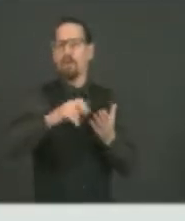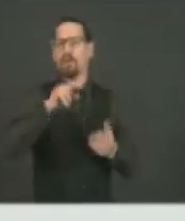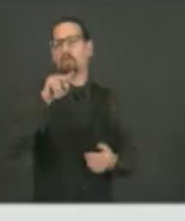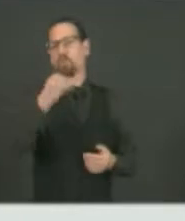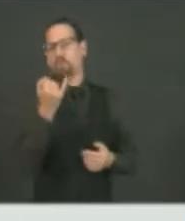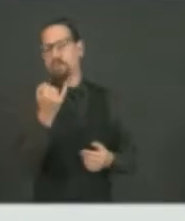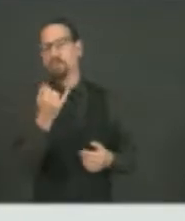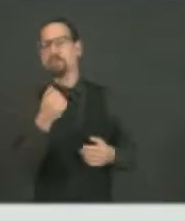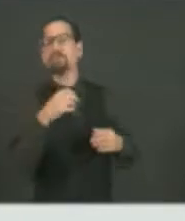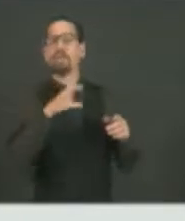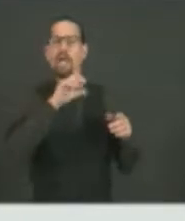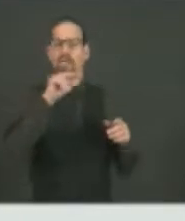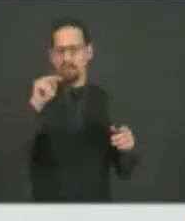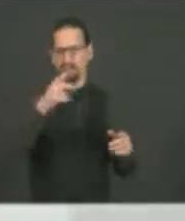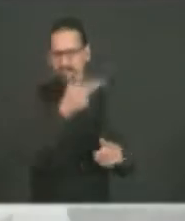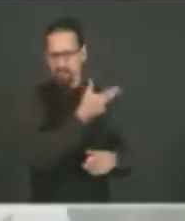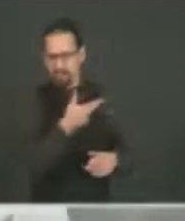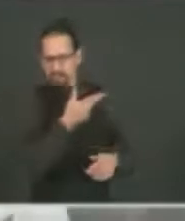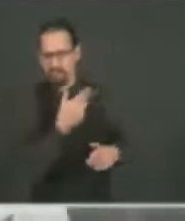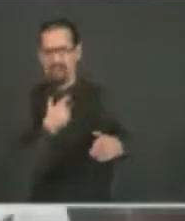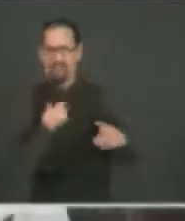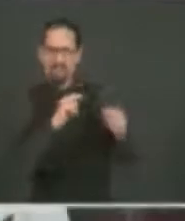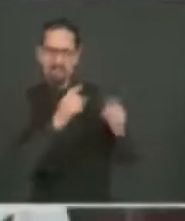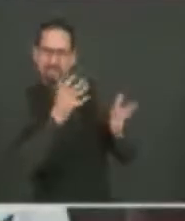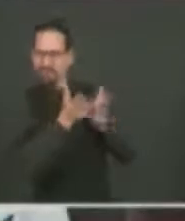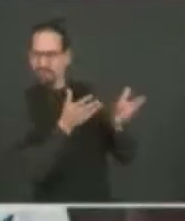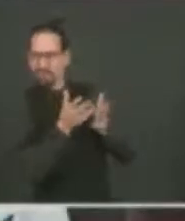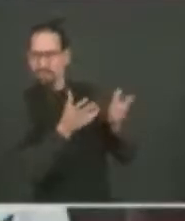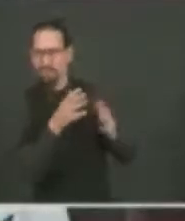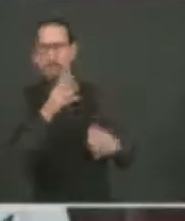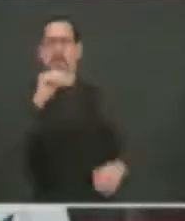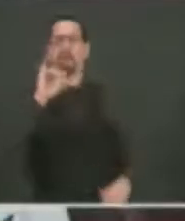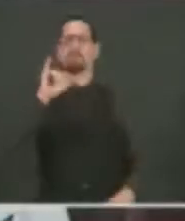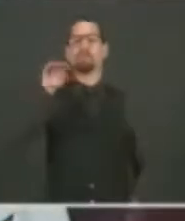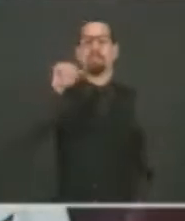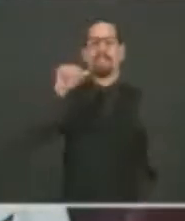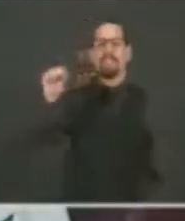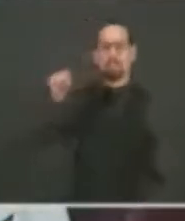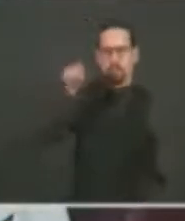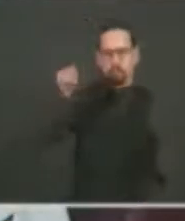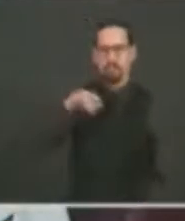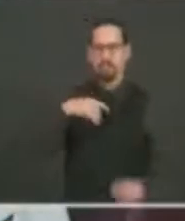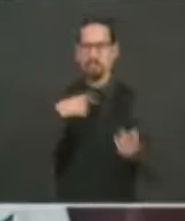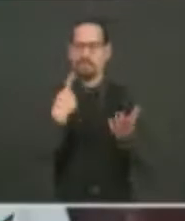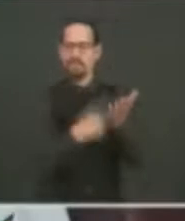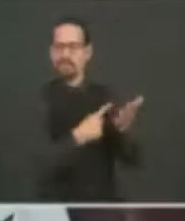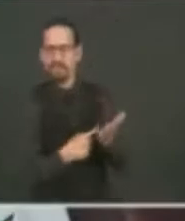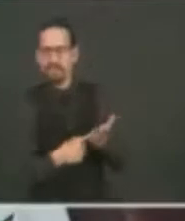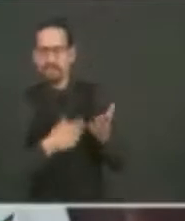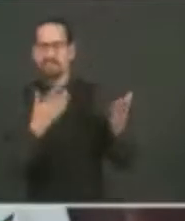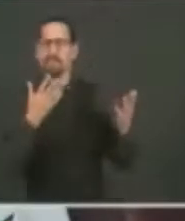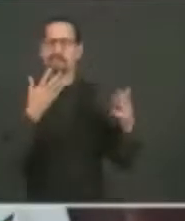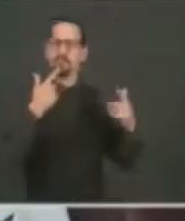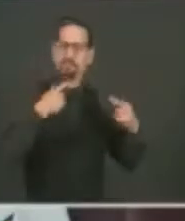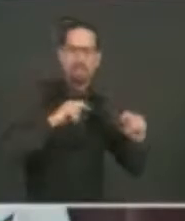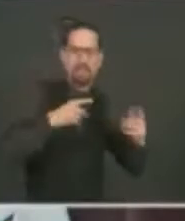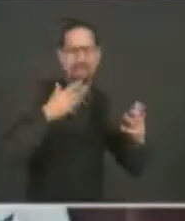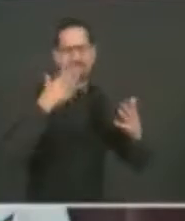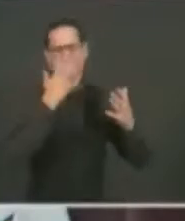Island we're testing so many people, in fact, quite a bit more than any of those states, I will